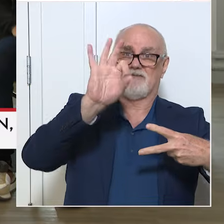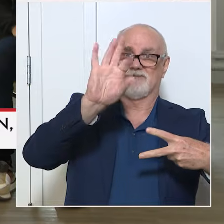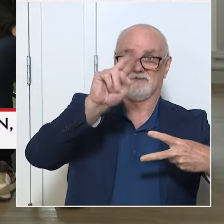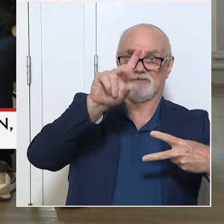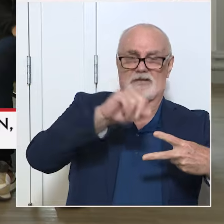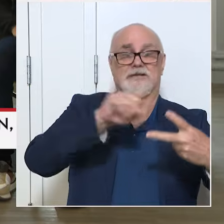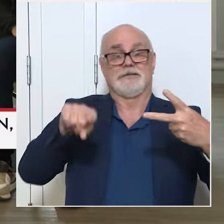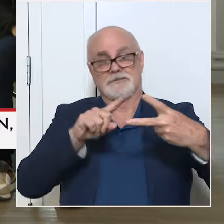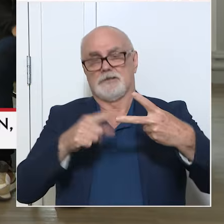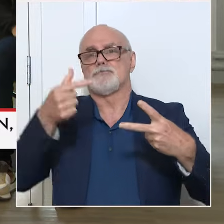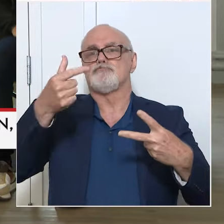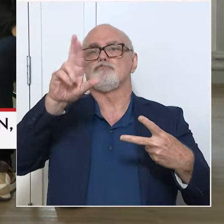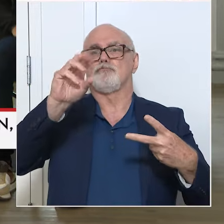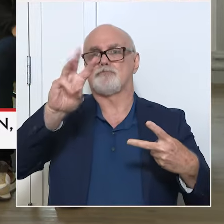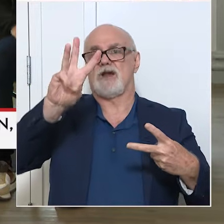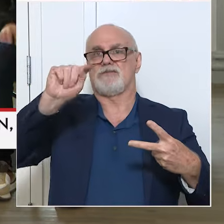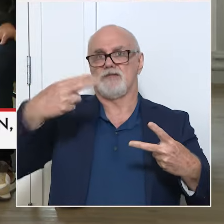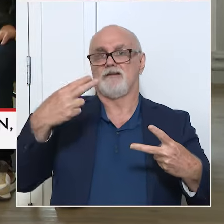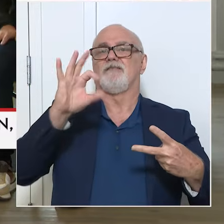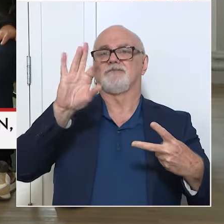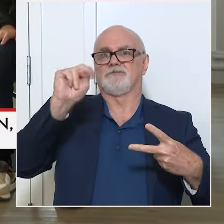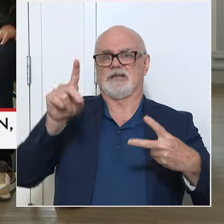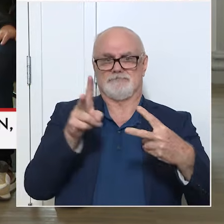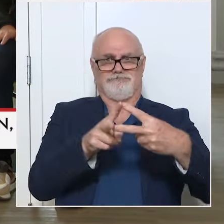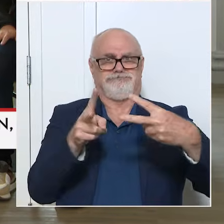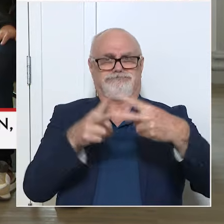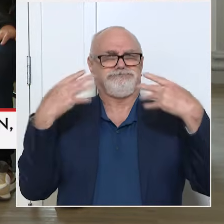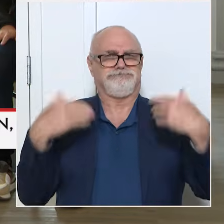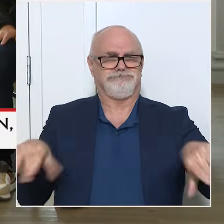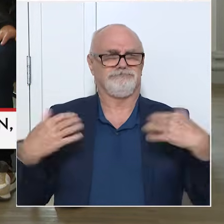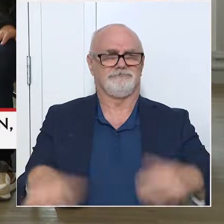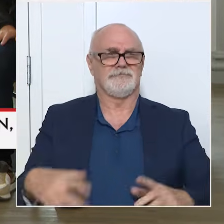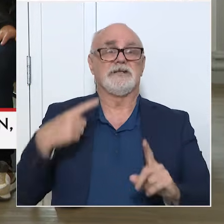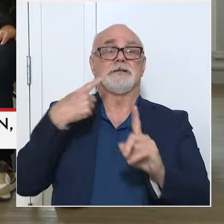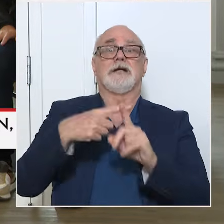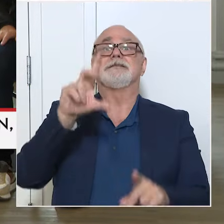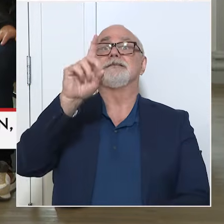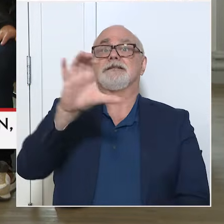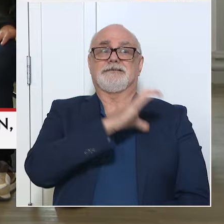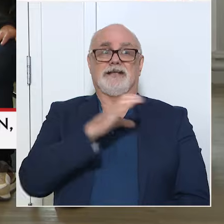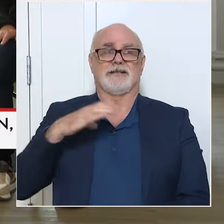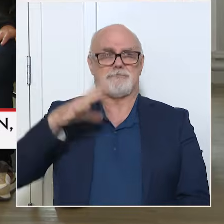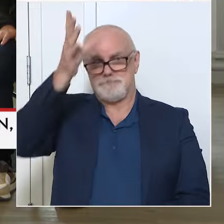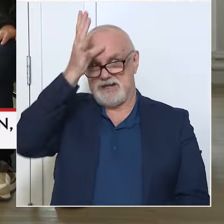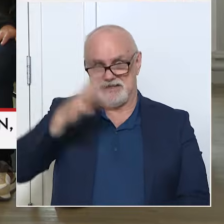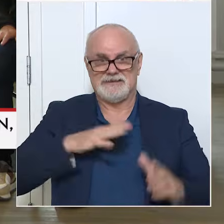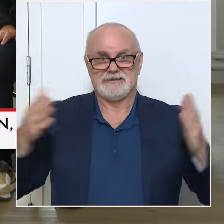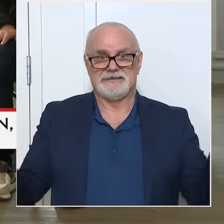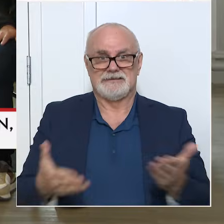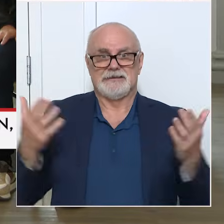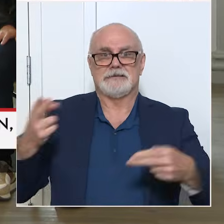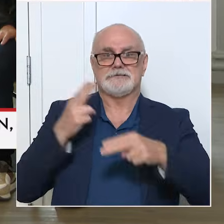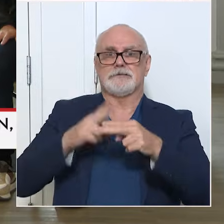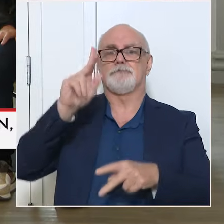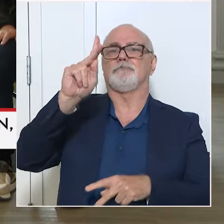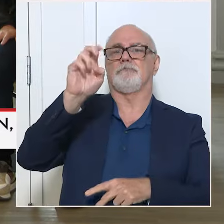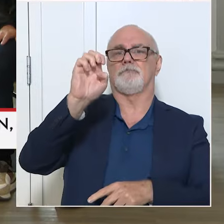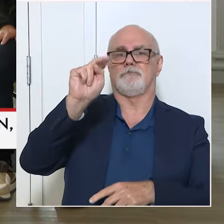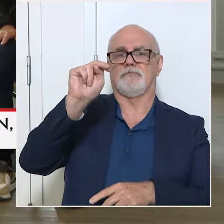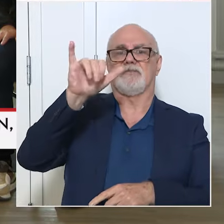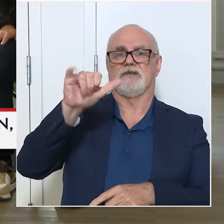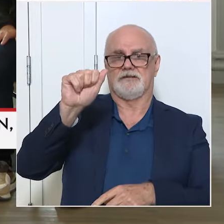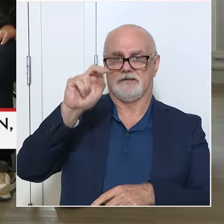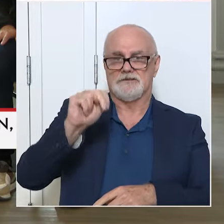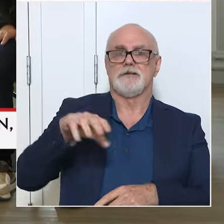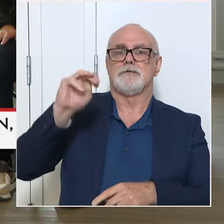by Councilmember Kenya McDuffie, who chairs the Council's Committee on Business and Economic Development, as well as Deputy